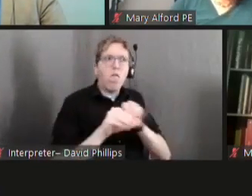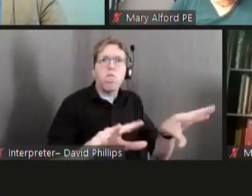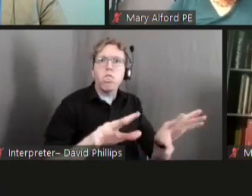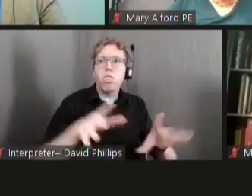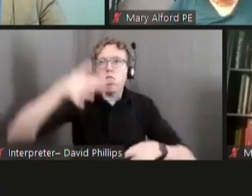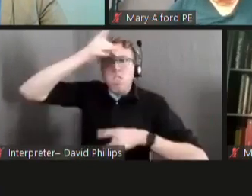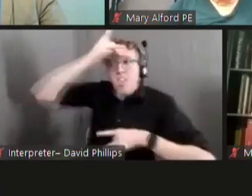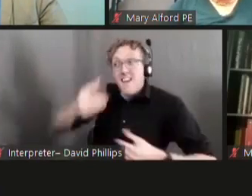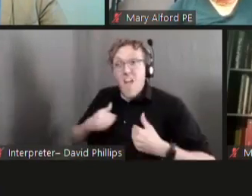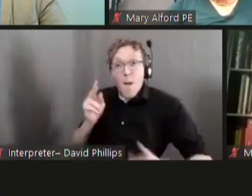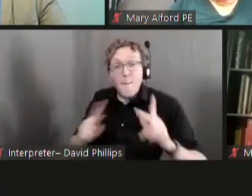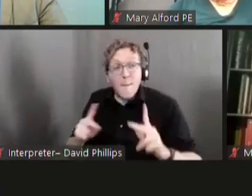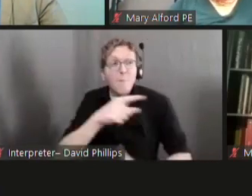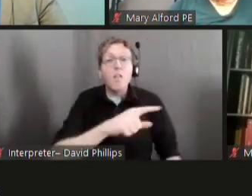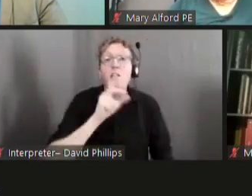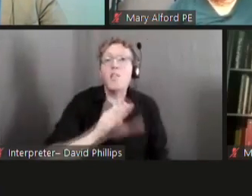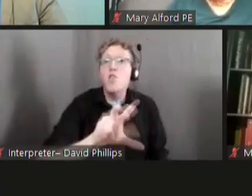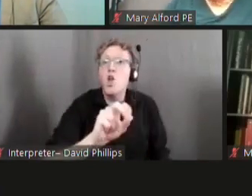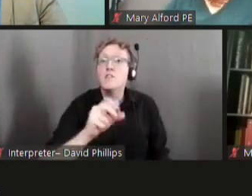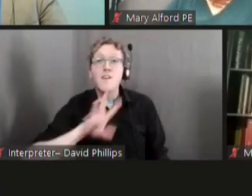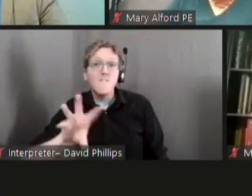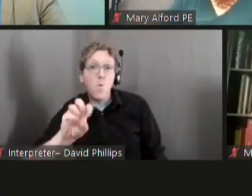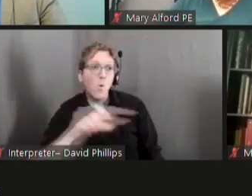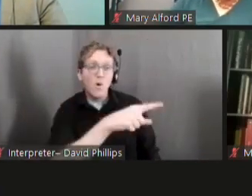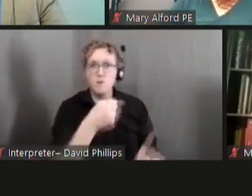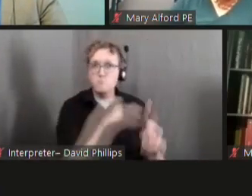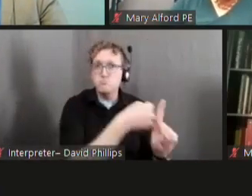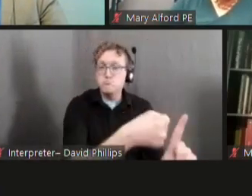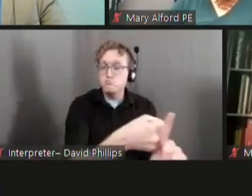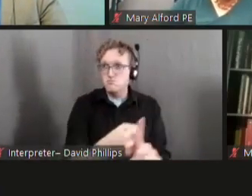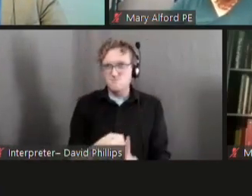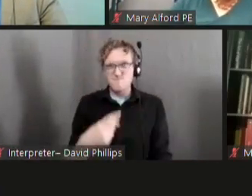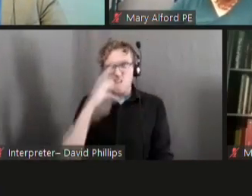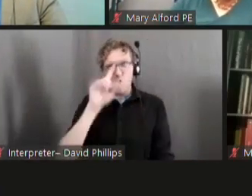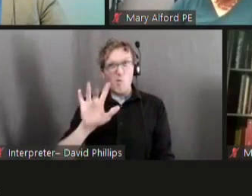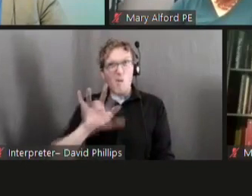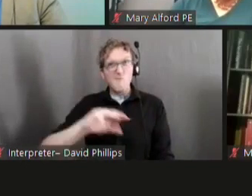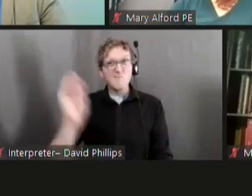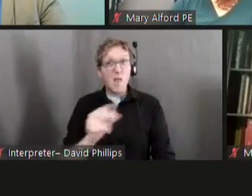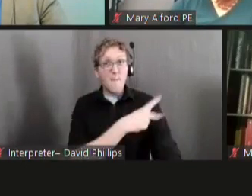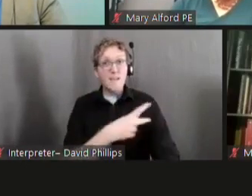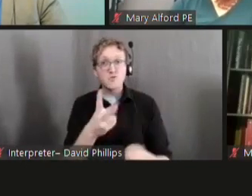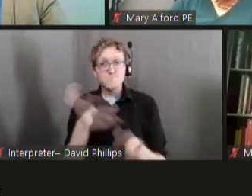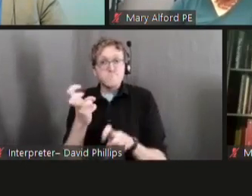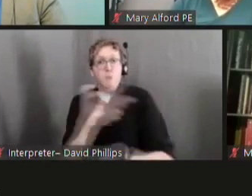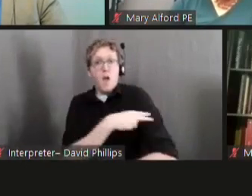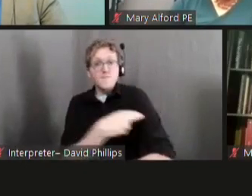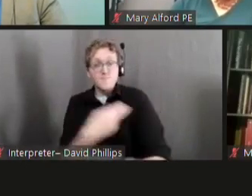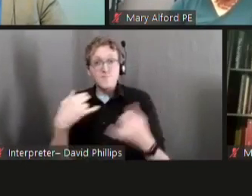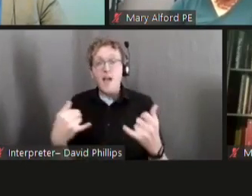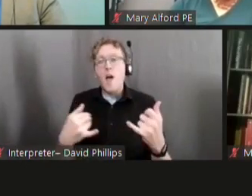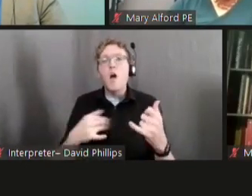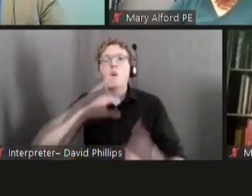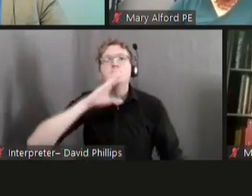people in their 30s and 40s. I believe 25% of the patients that are in our hospital right now are in their 30s or